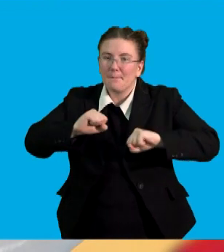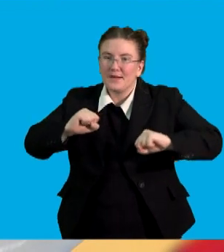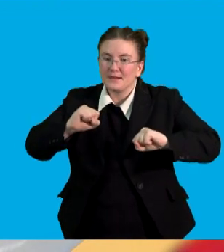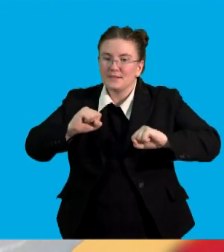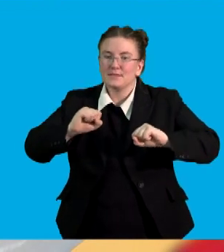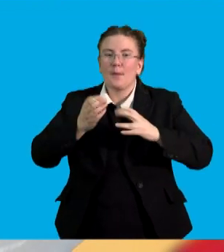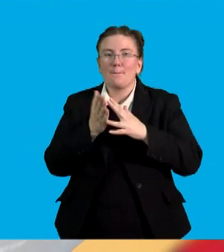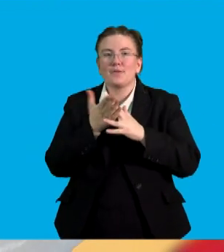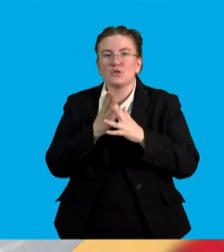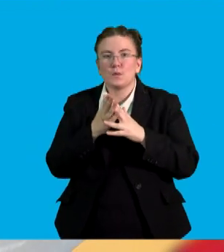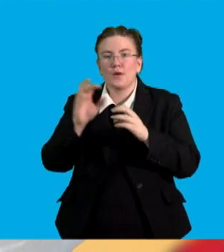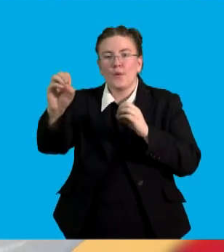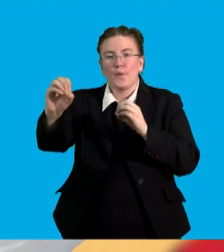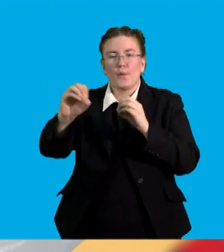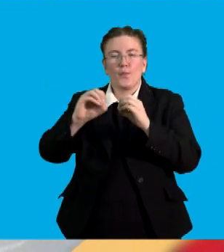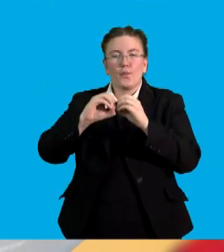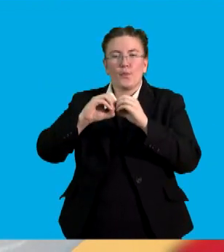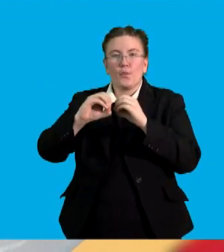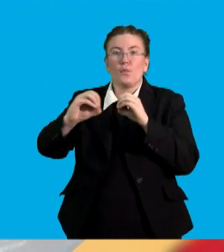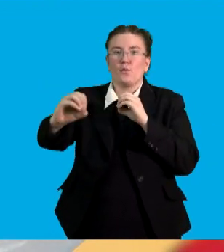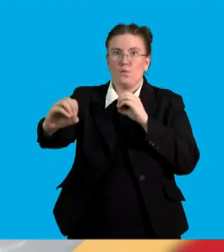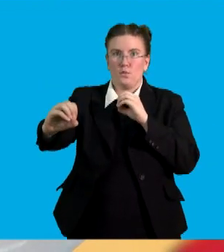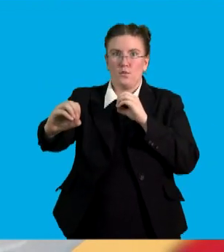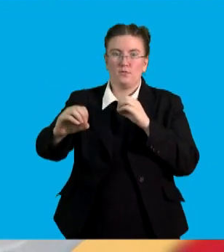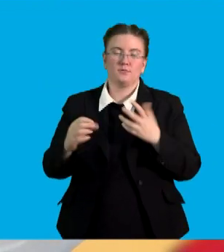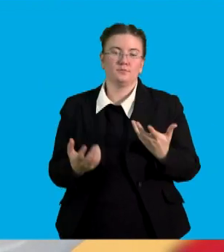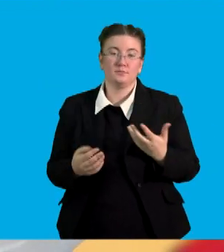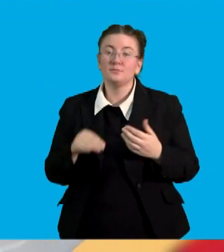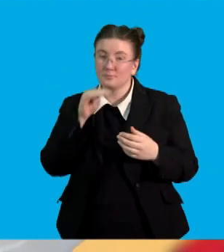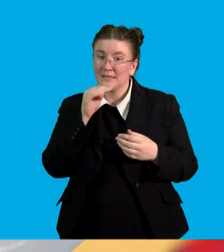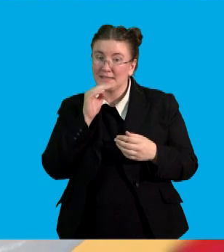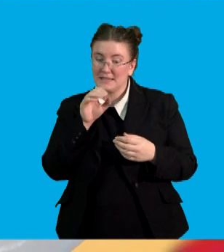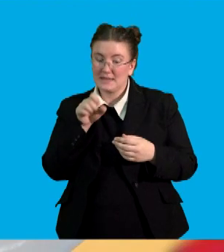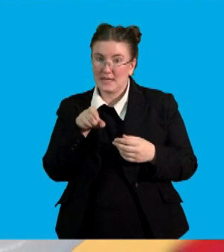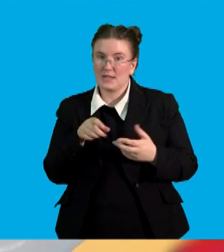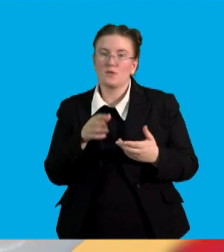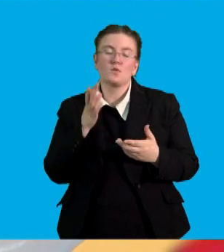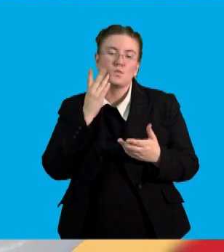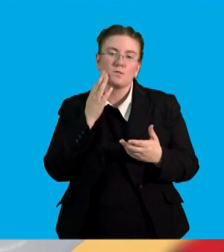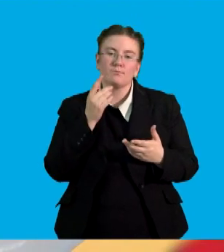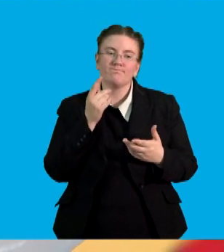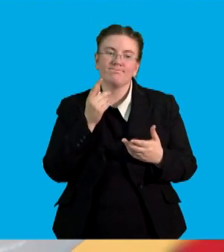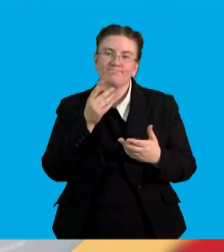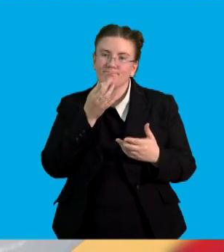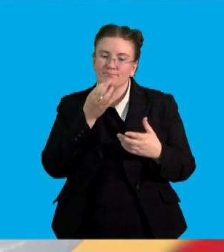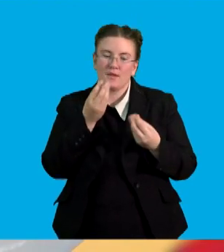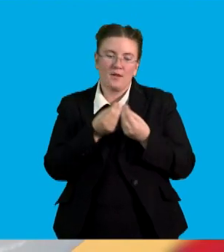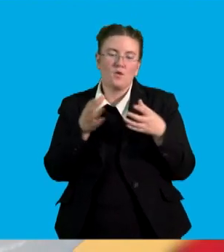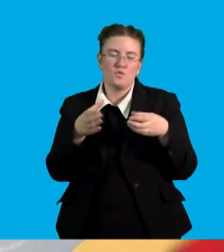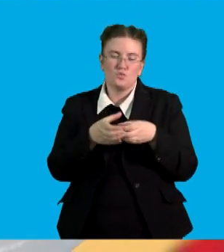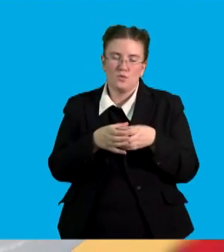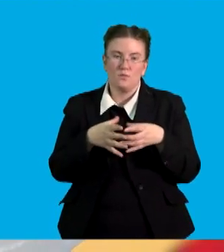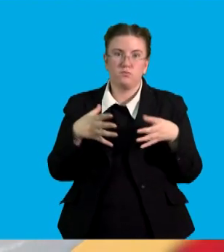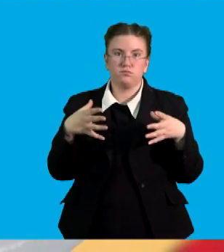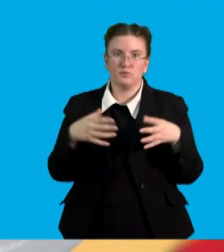increasing the space between the particles. That's what we mean by when we are increasing or when we are compressing a certain